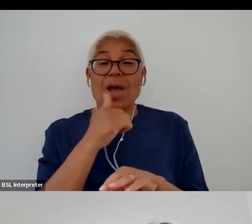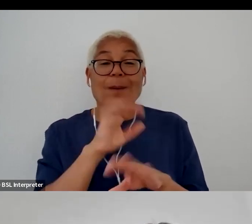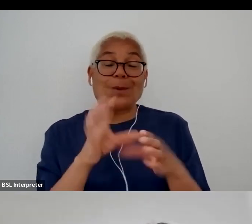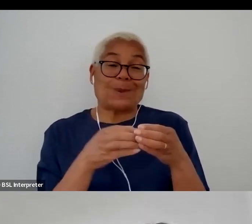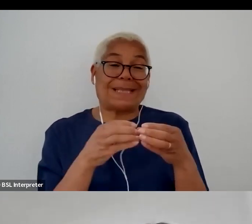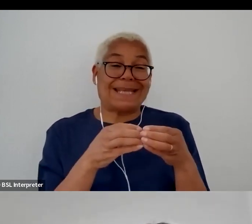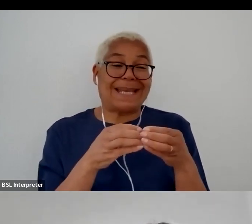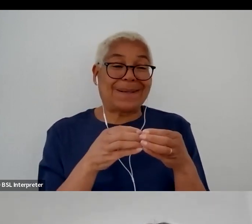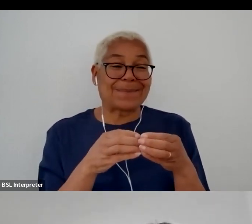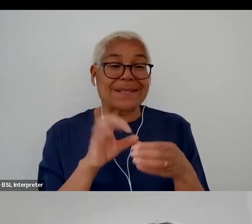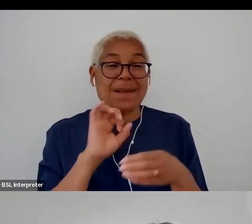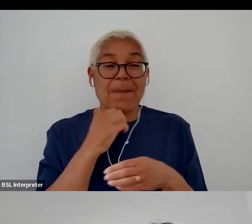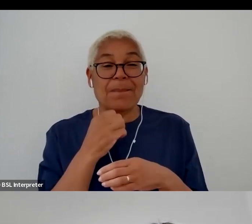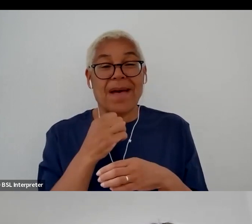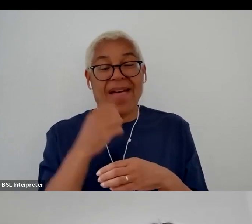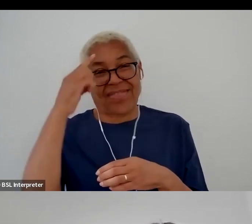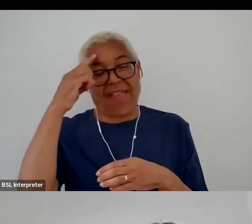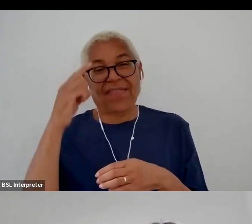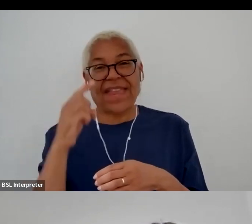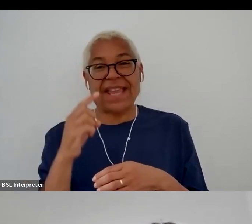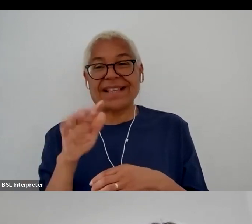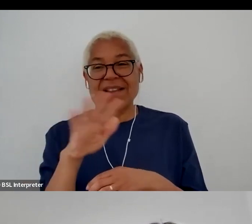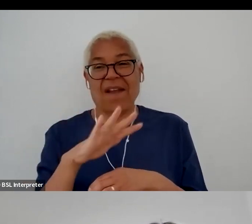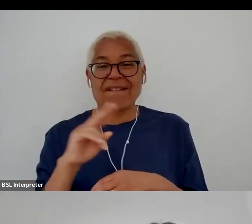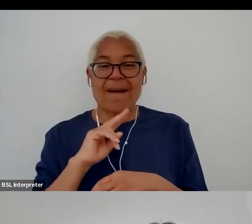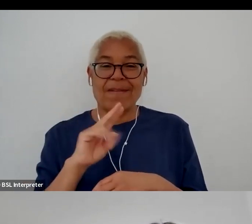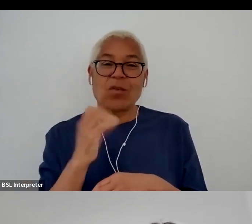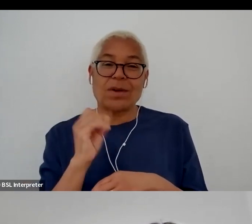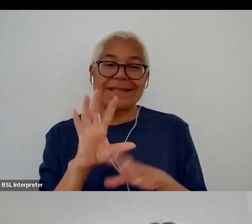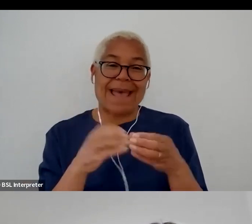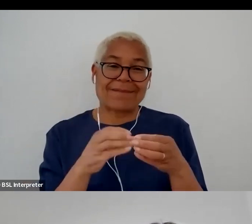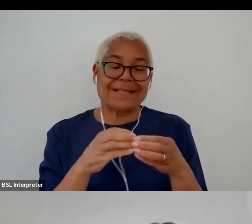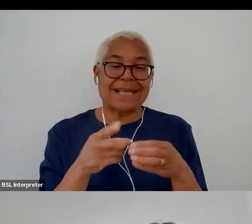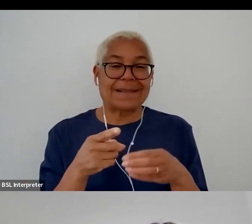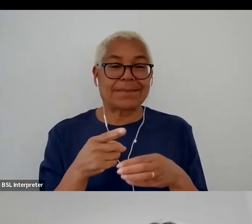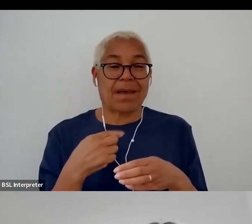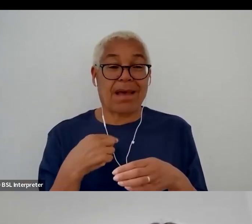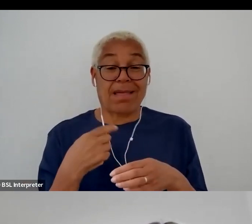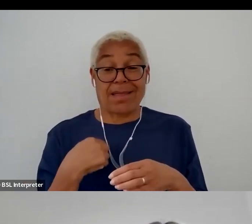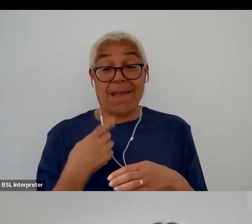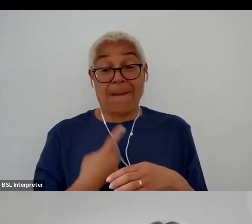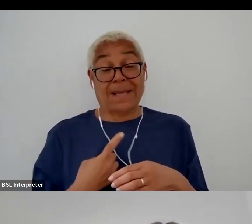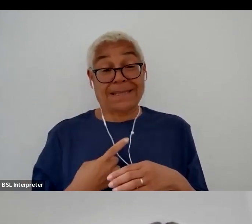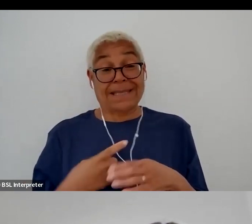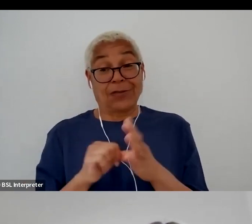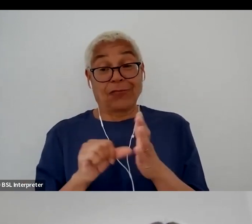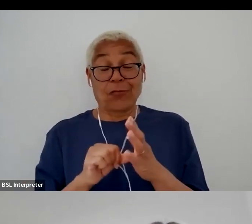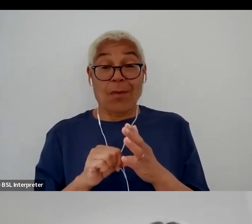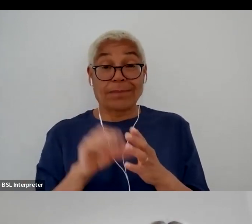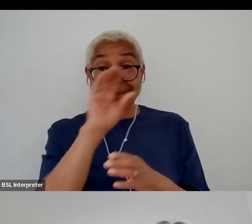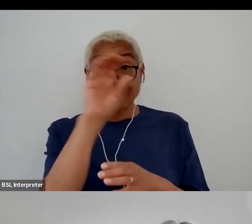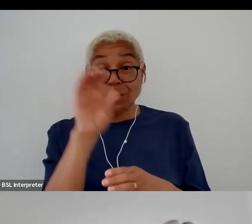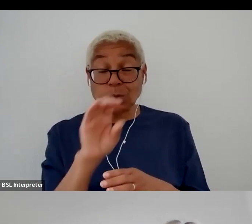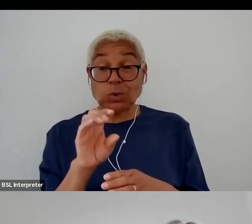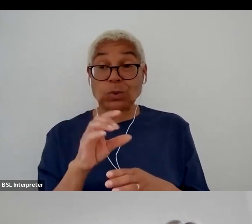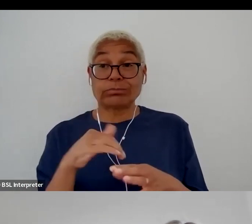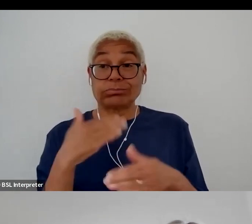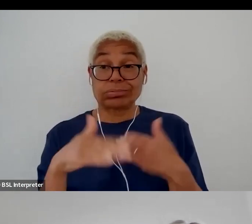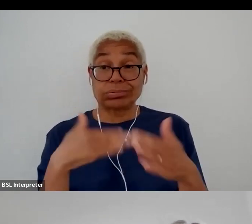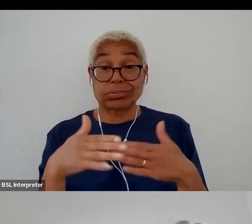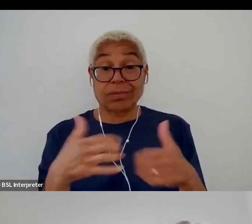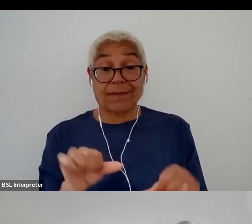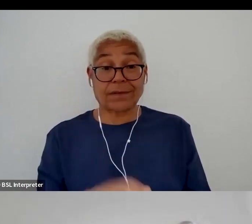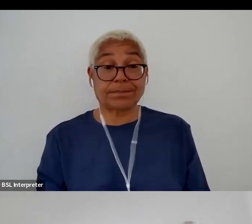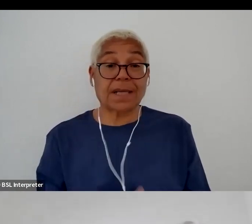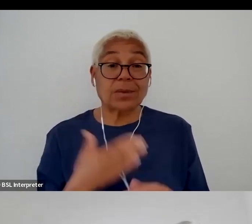sure if Family Voice have Teams, but took me a little bit of getting used to Zoom. But thank you for your time. Thank you,